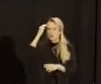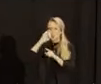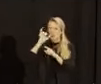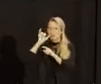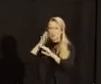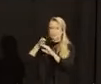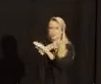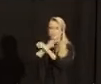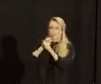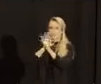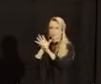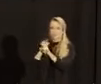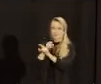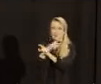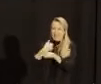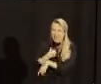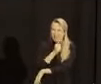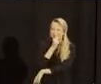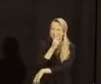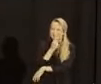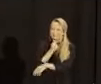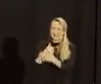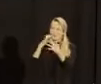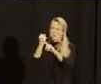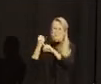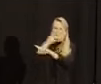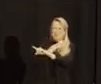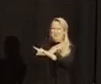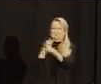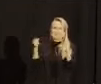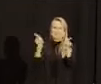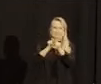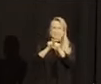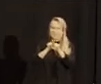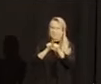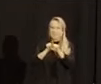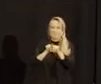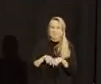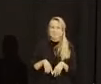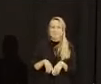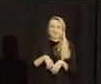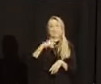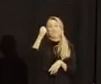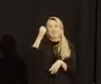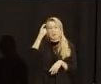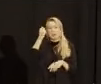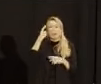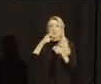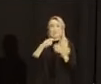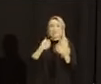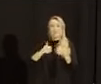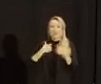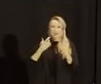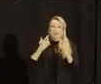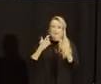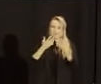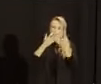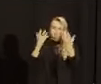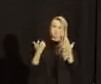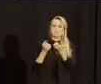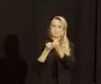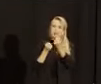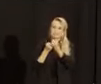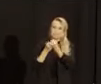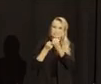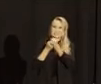it a silver lining over the last few years, but there was incredible advocacy. There was advocacy to fight for home